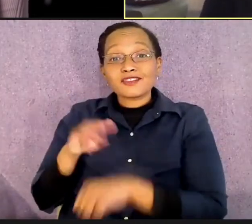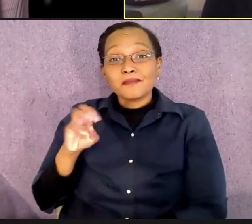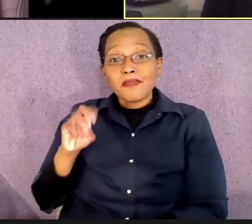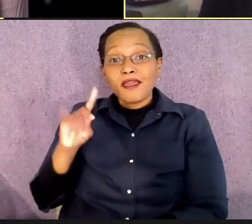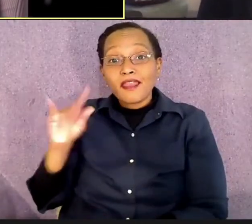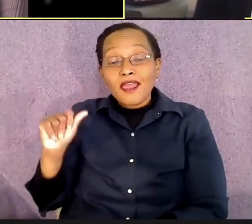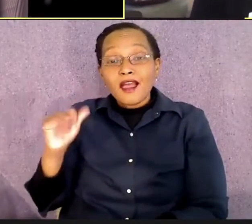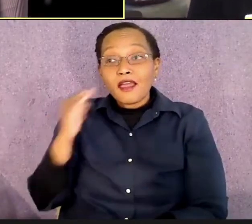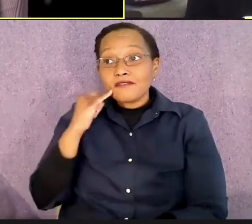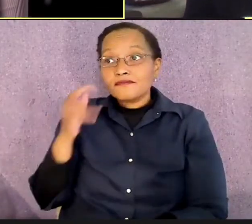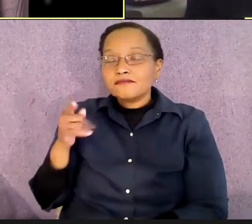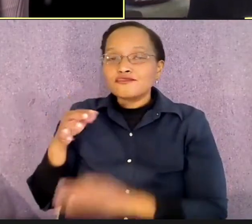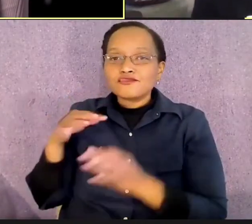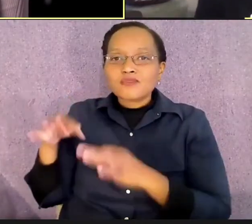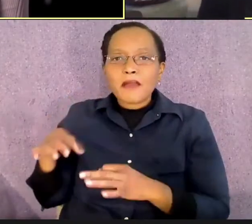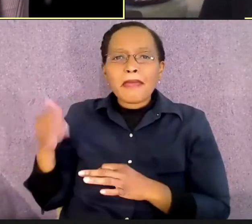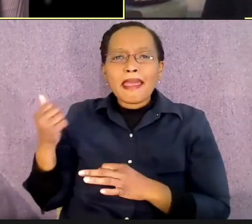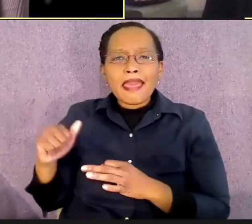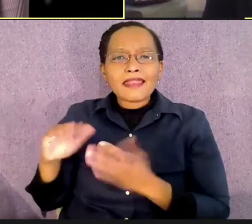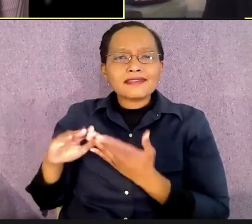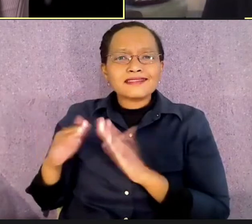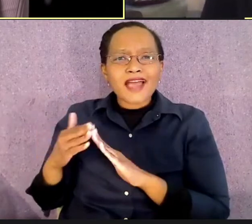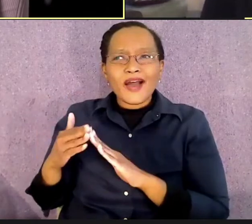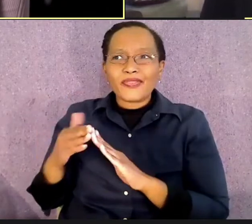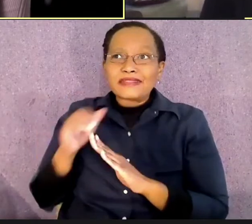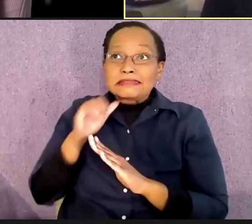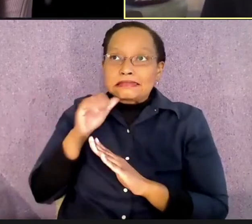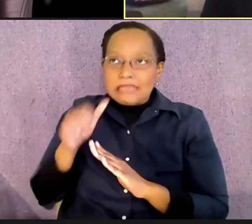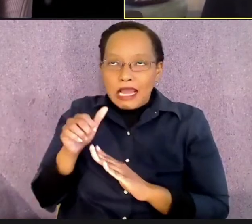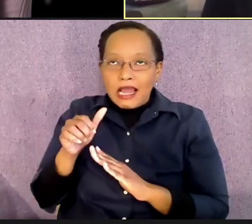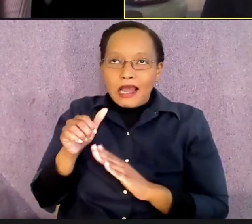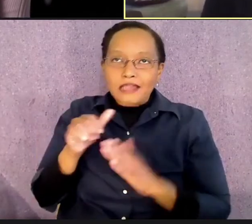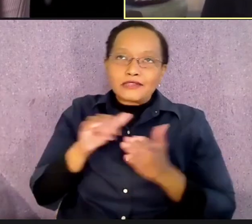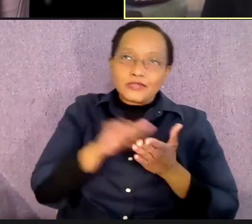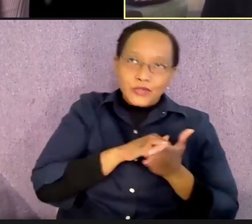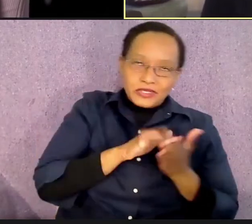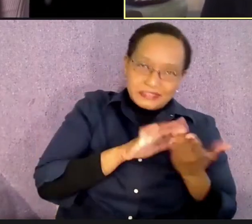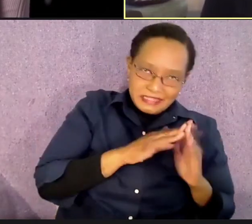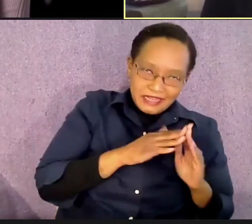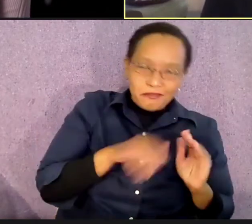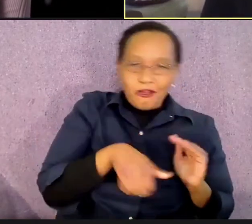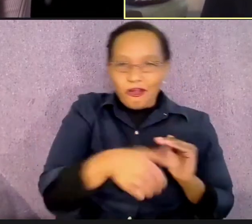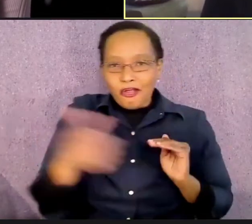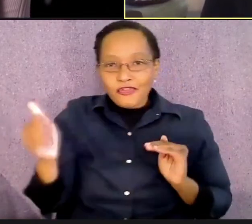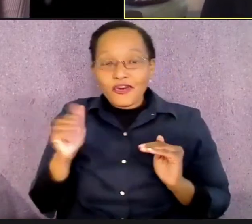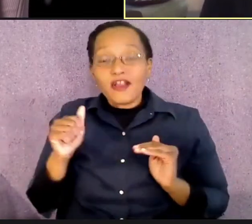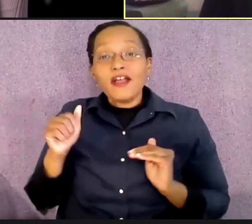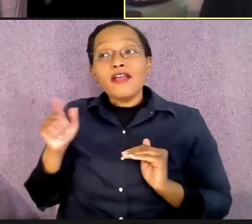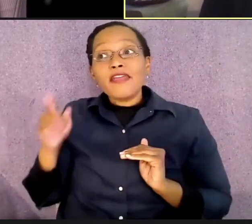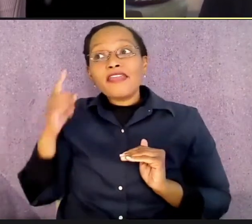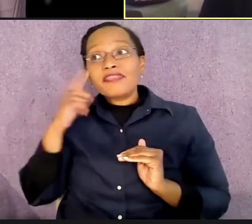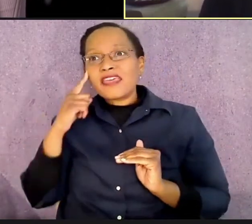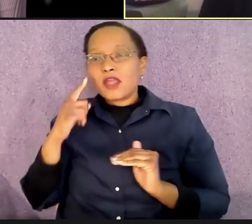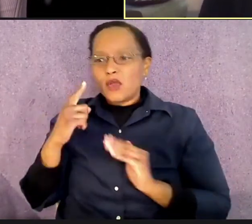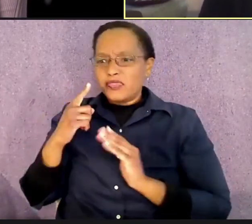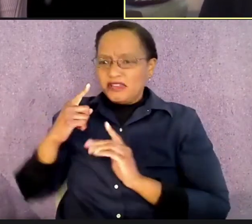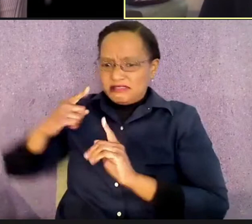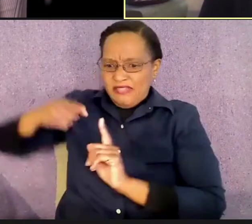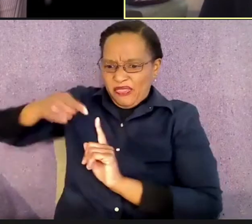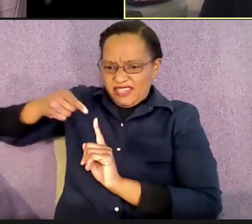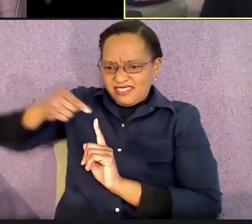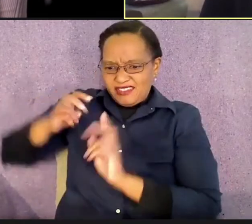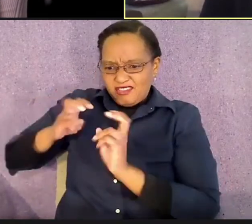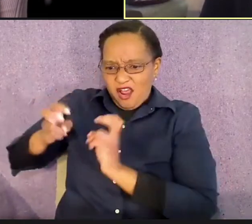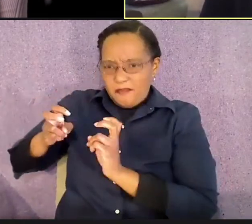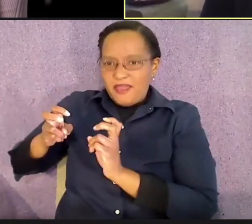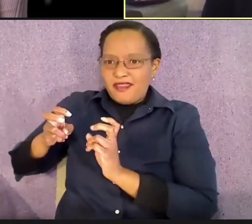City, is always that thinks the thing that they're talking about defines the entire town. So I think that,